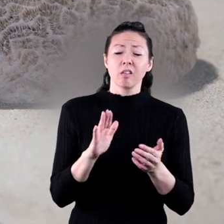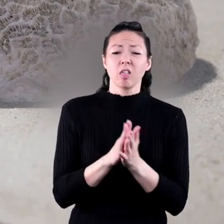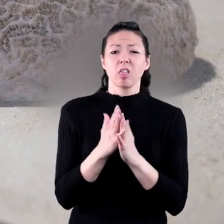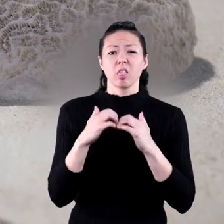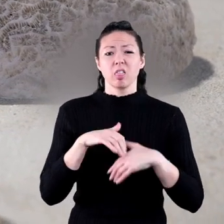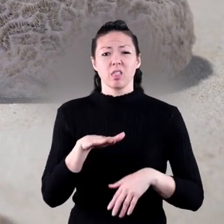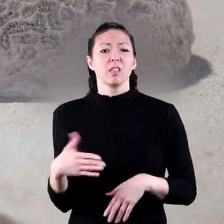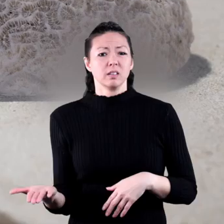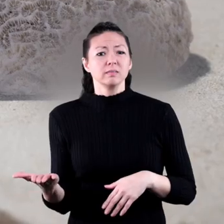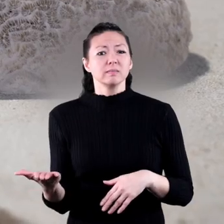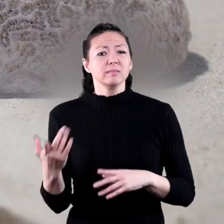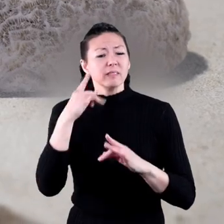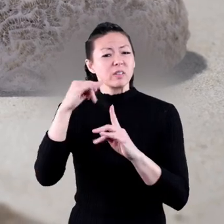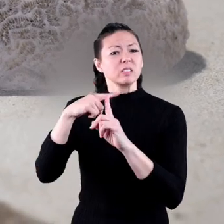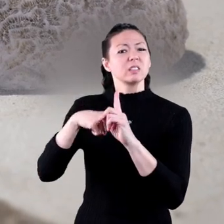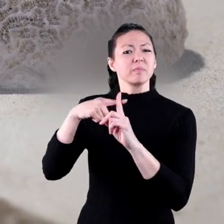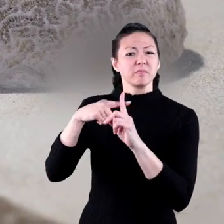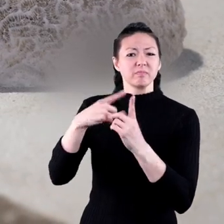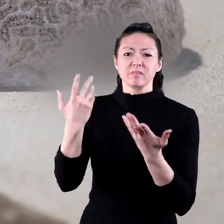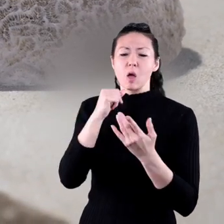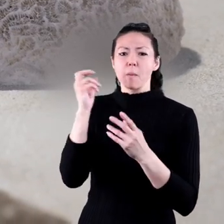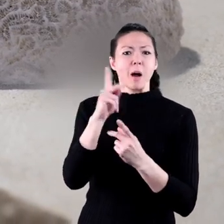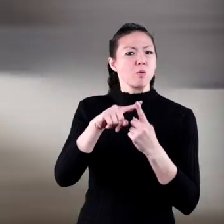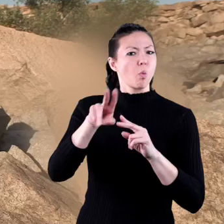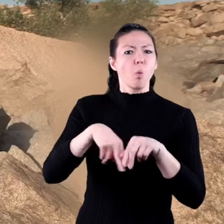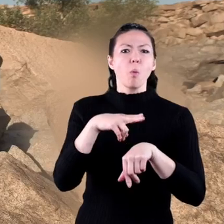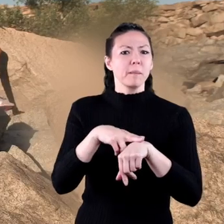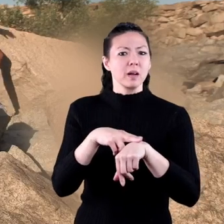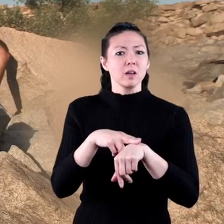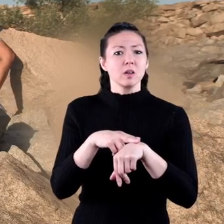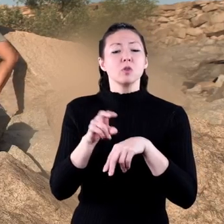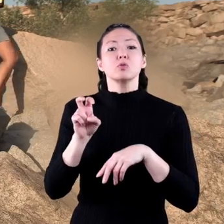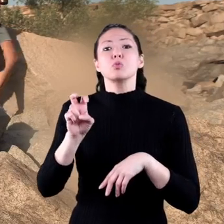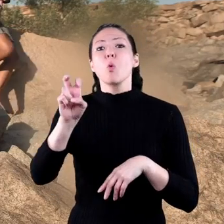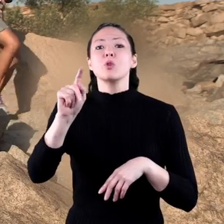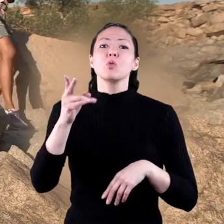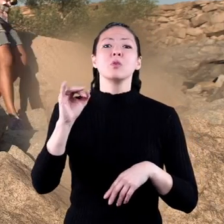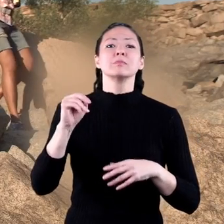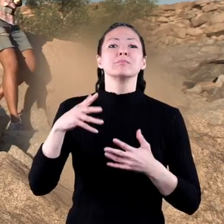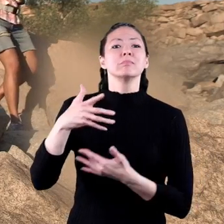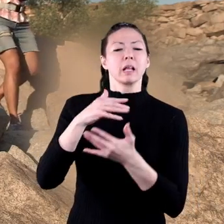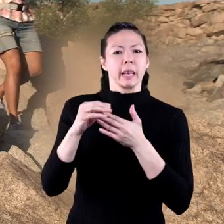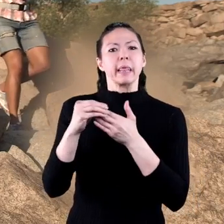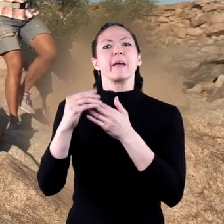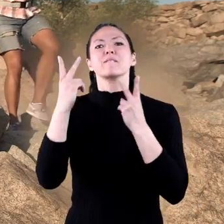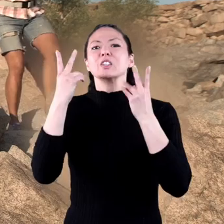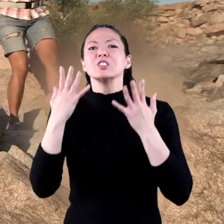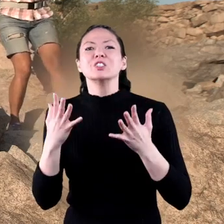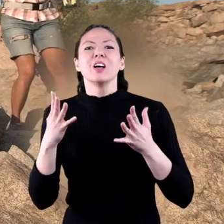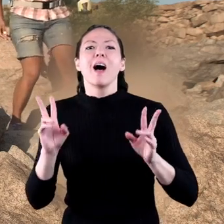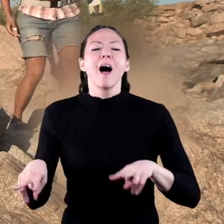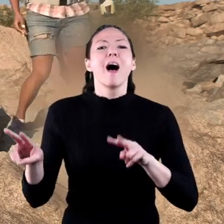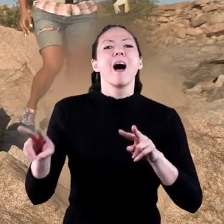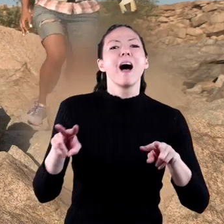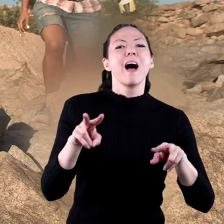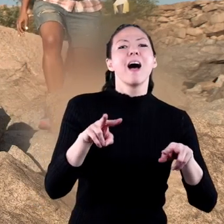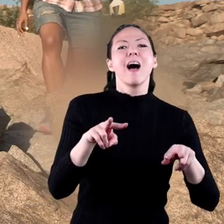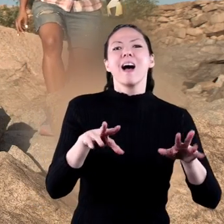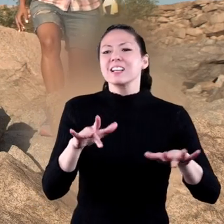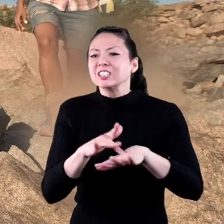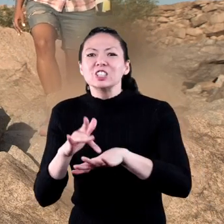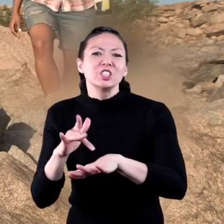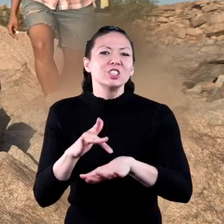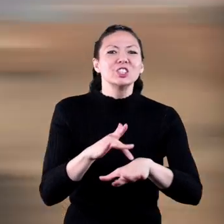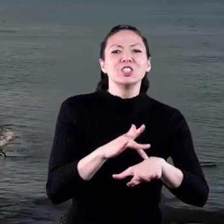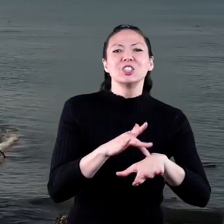die if the water temperatures don't return to normal. Tourism often leads to reef damage because visitors stand on them,